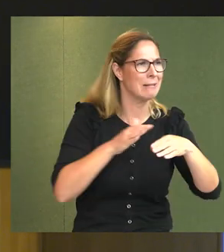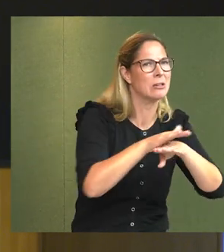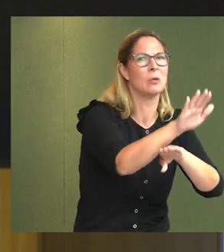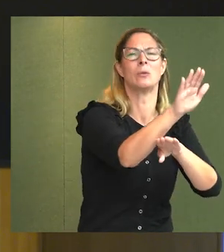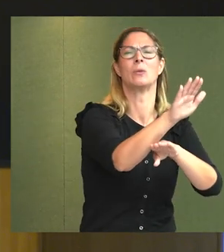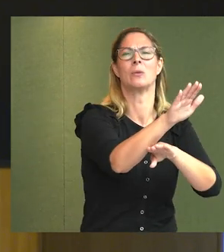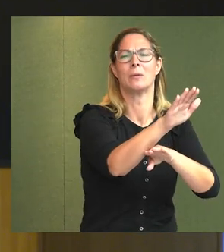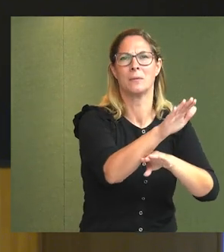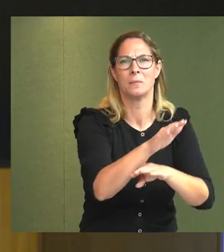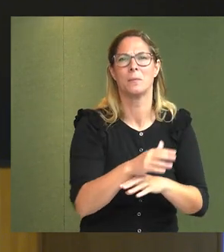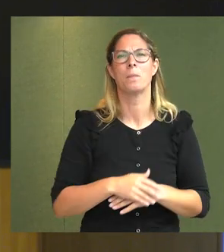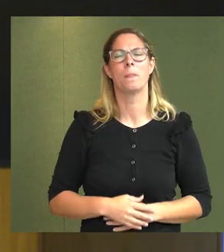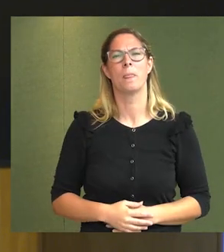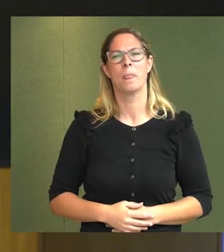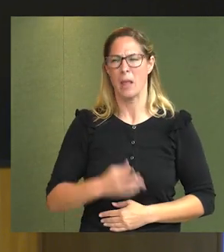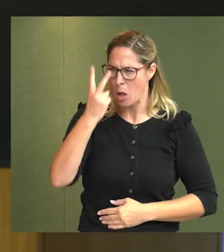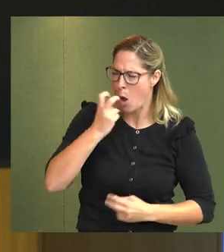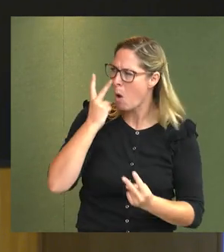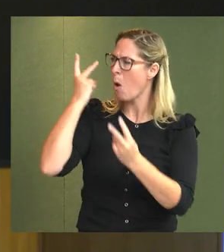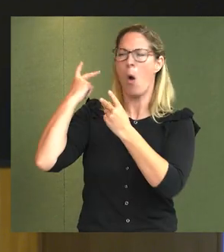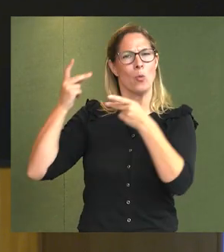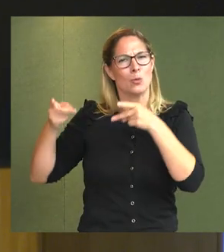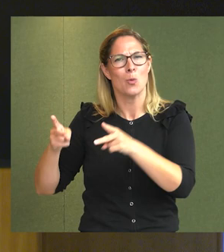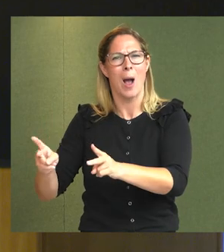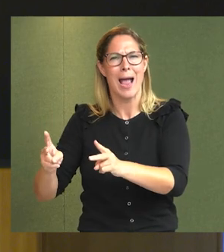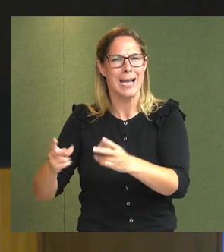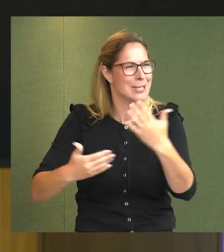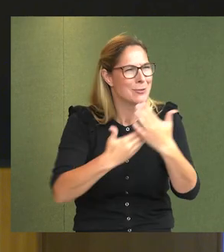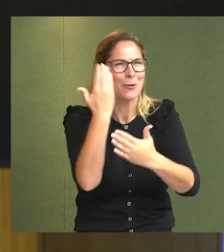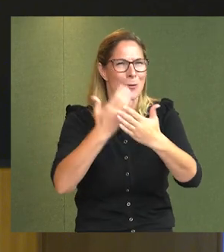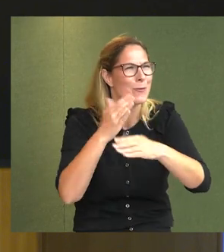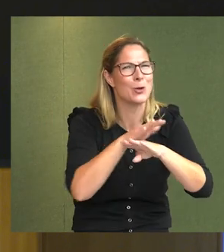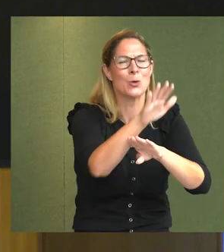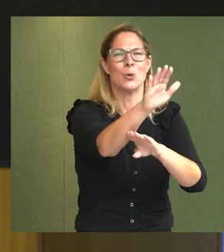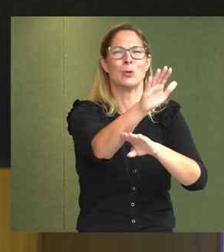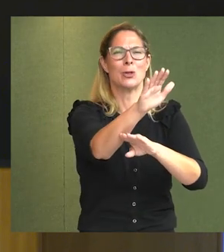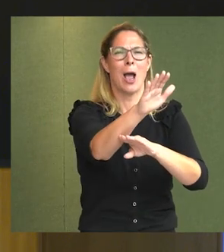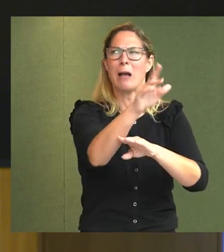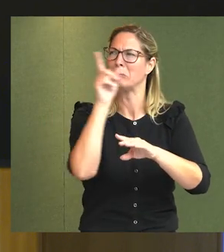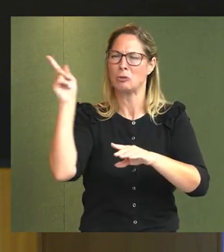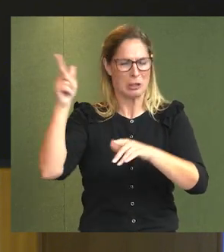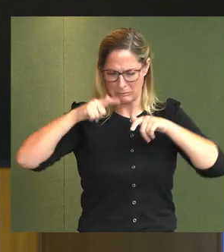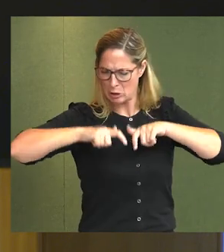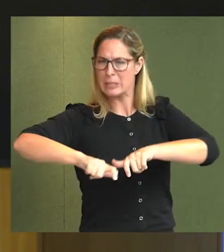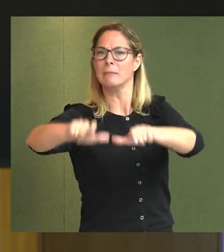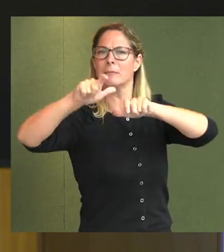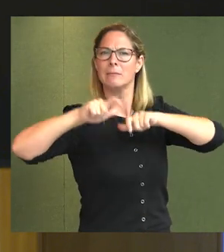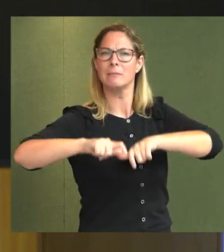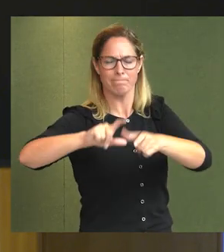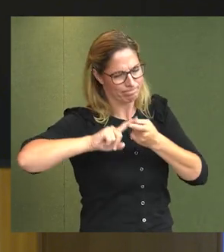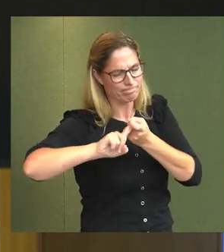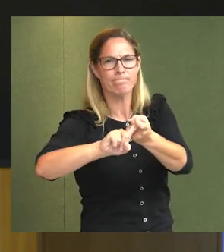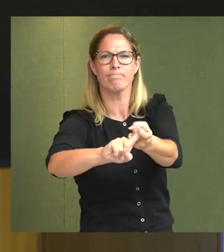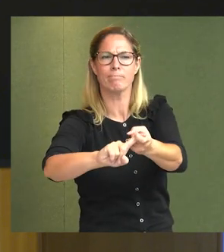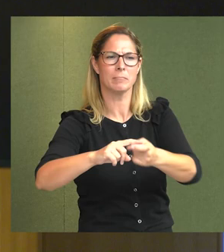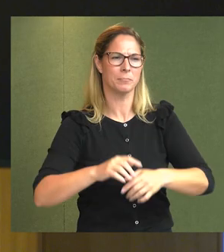doing things and the bright new future that was coming into view. She resolved tensions that our